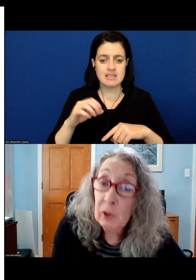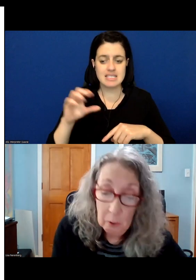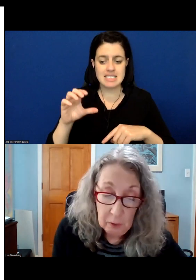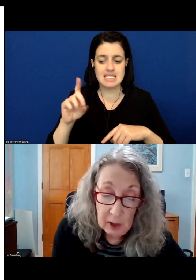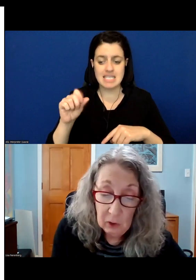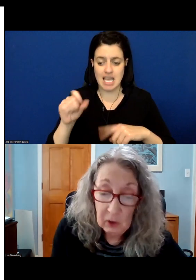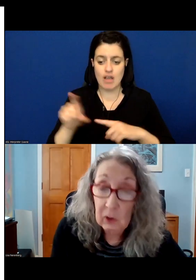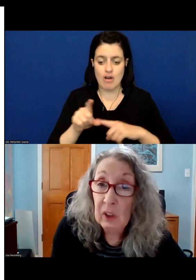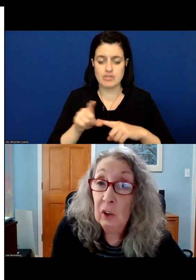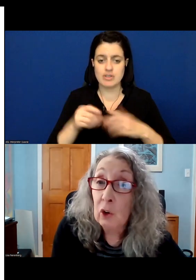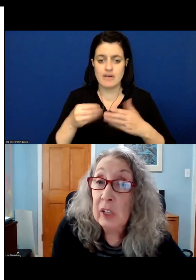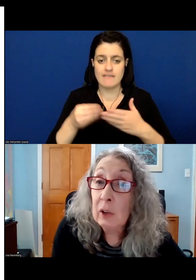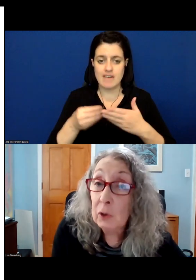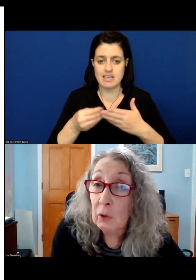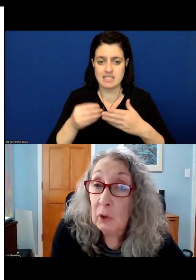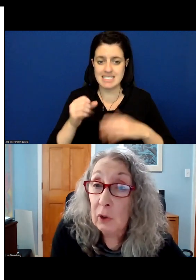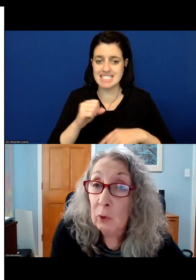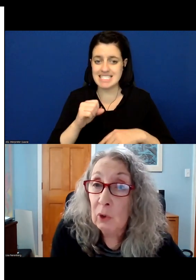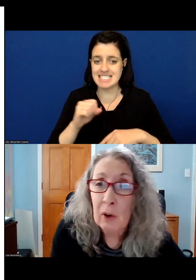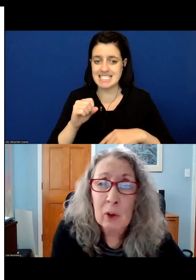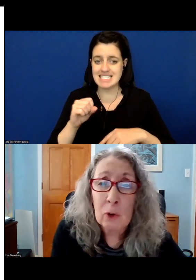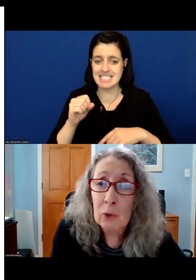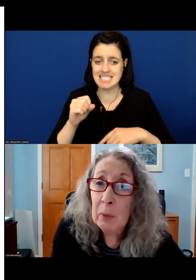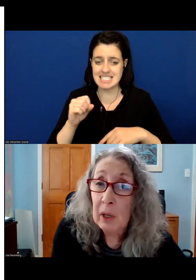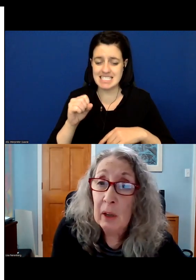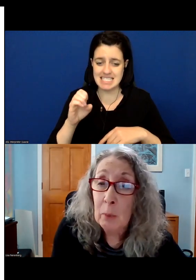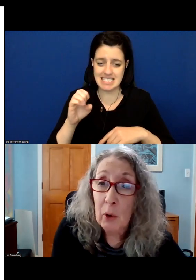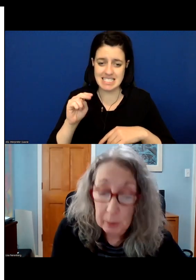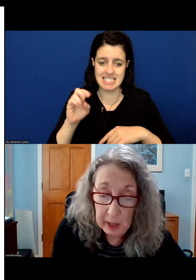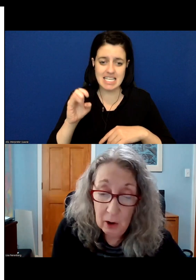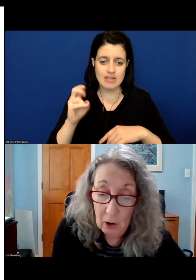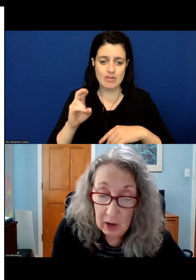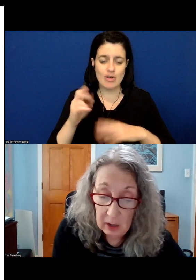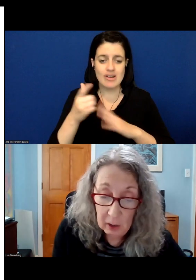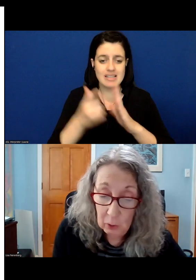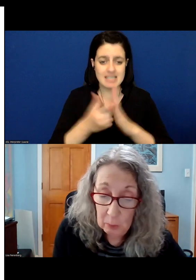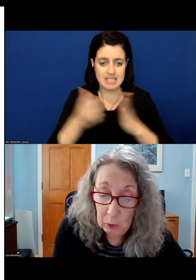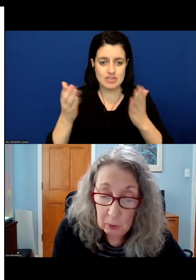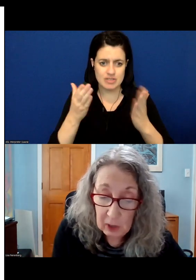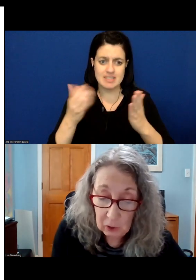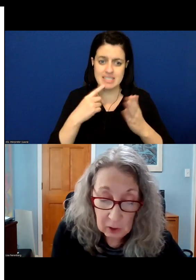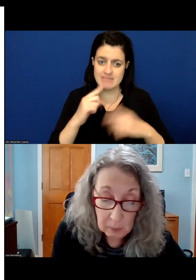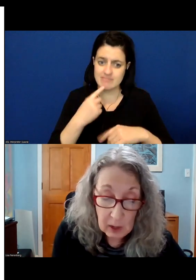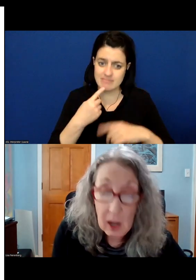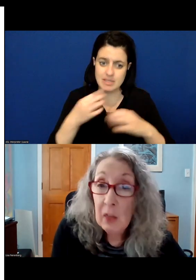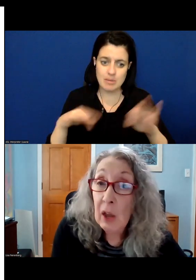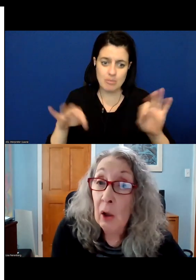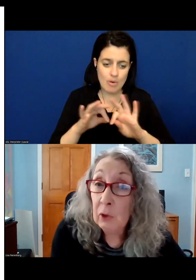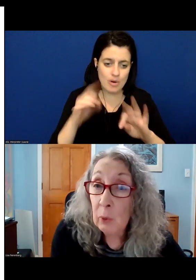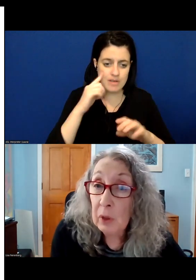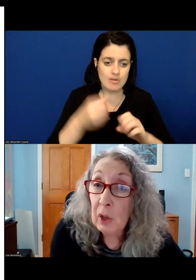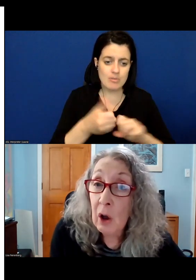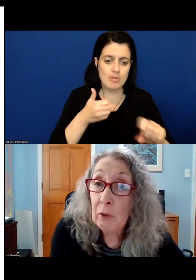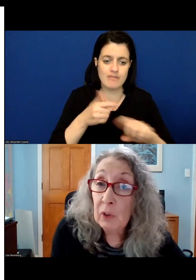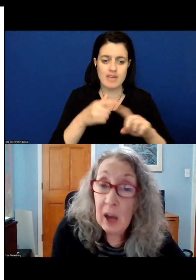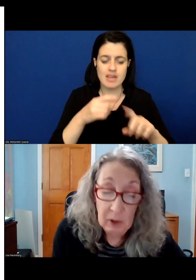CDA also funds senior legal services, which are extremely important player in elder abuse prevention. They